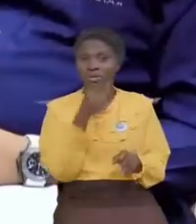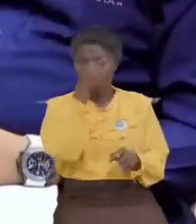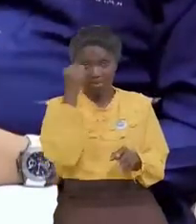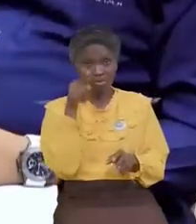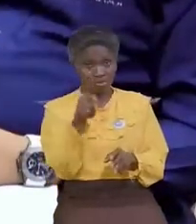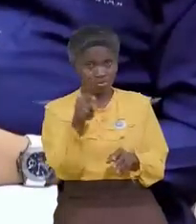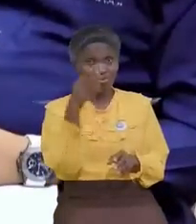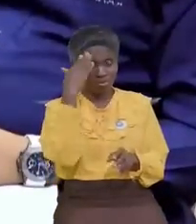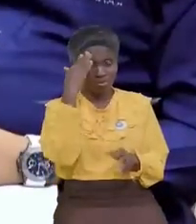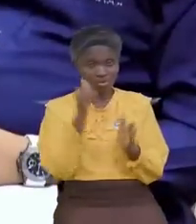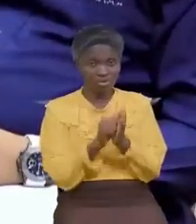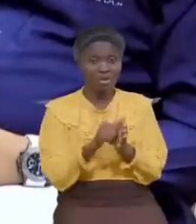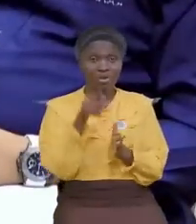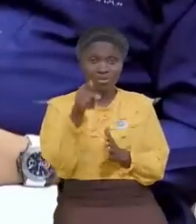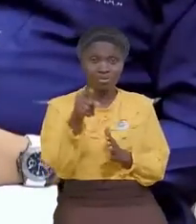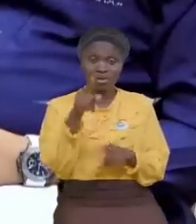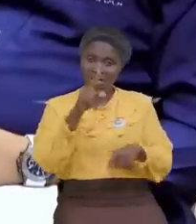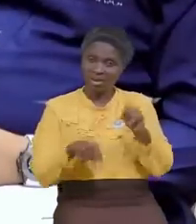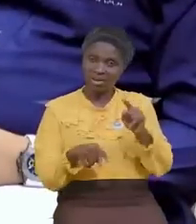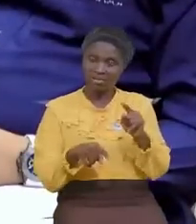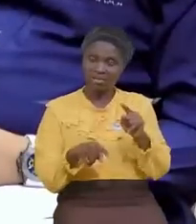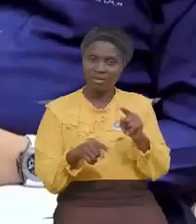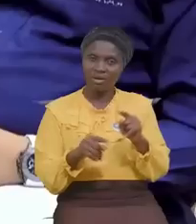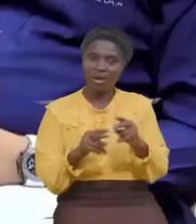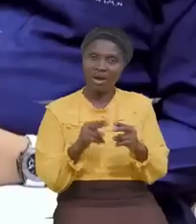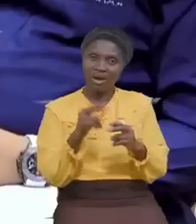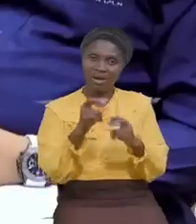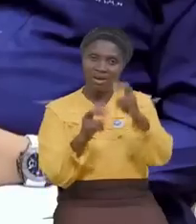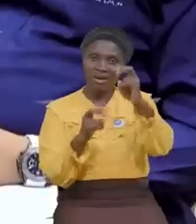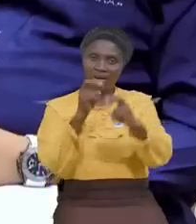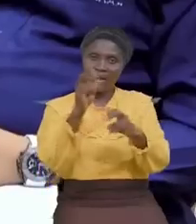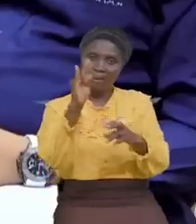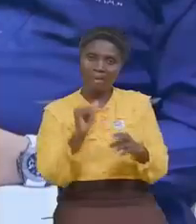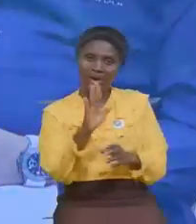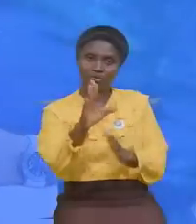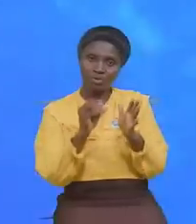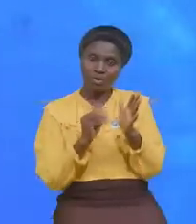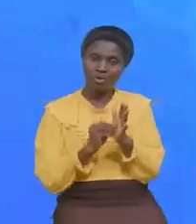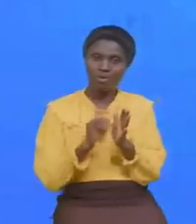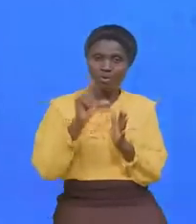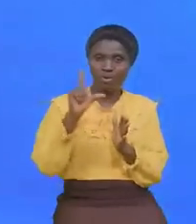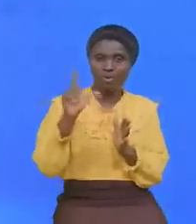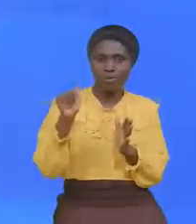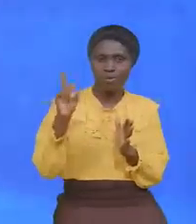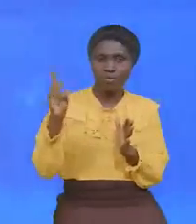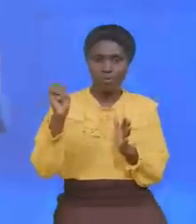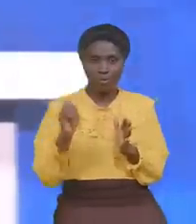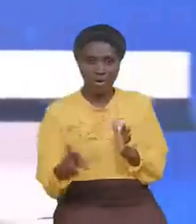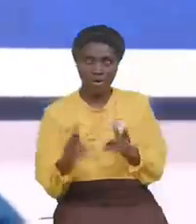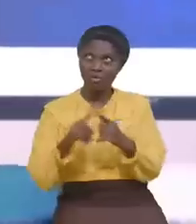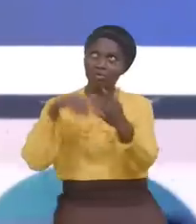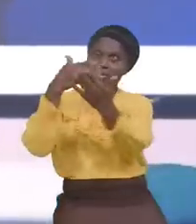cannot climb by your own ladder to heaven. And it's only Christ who is